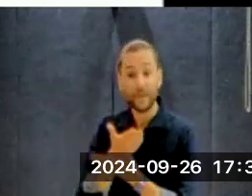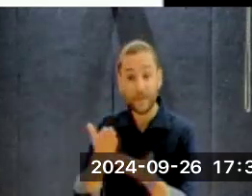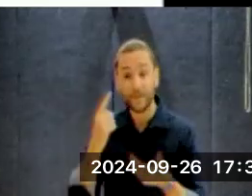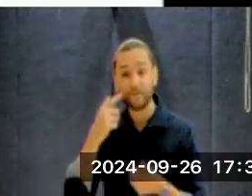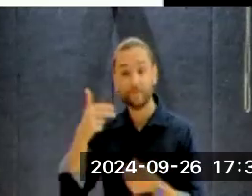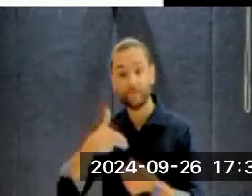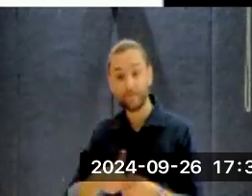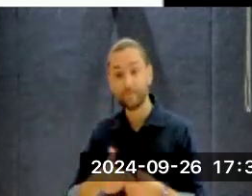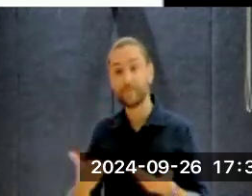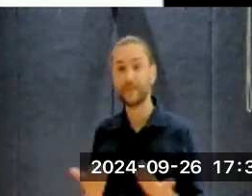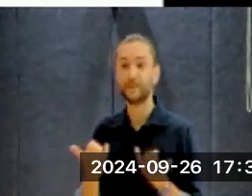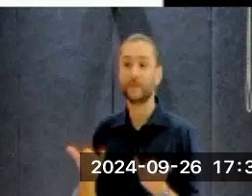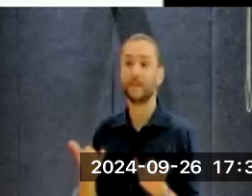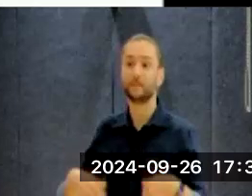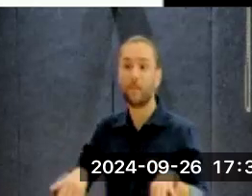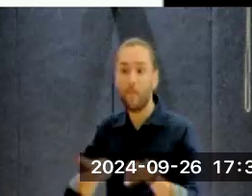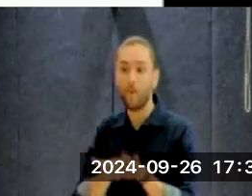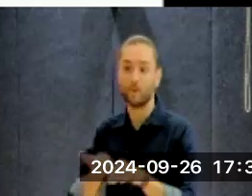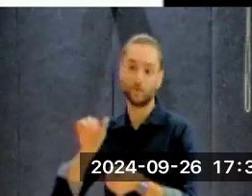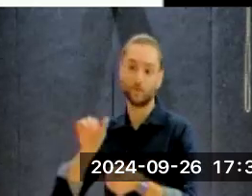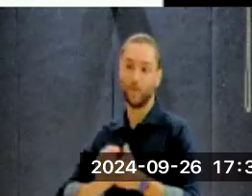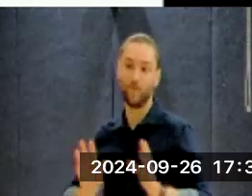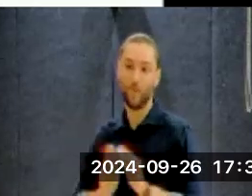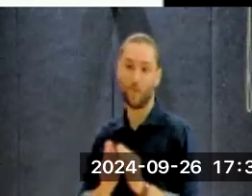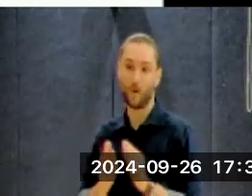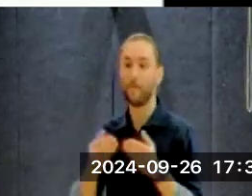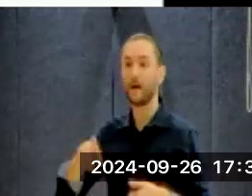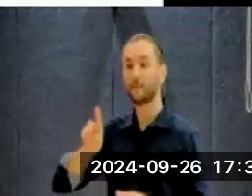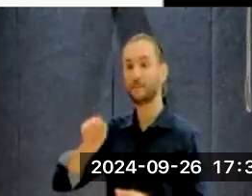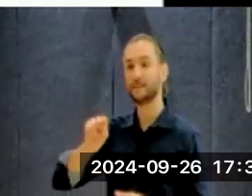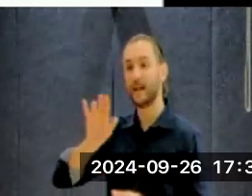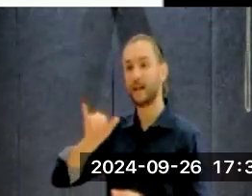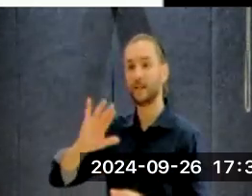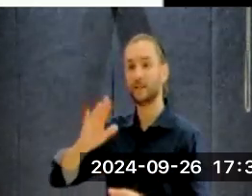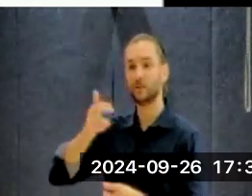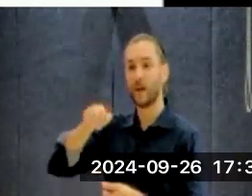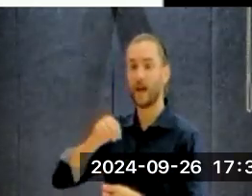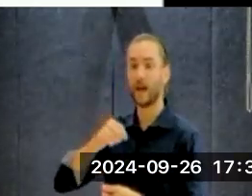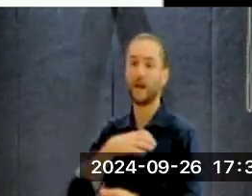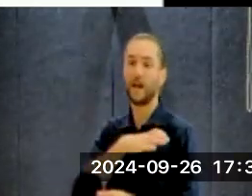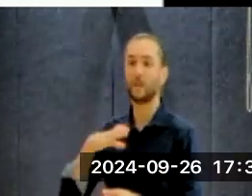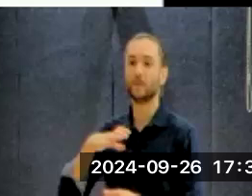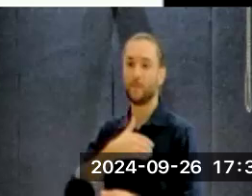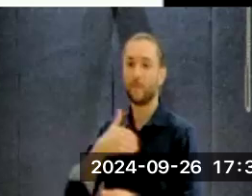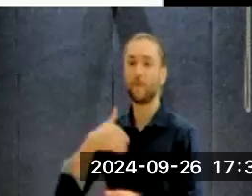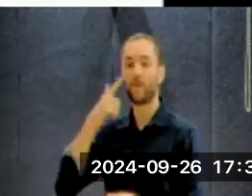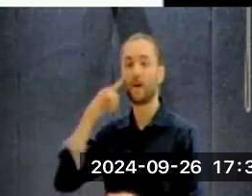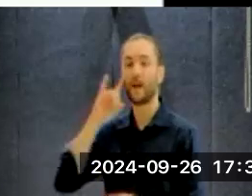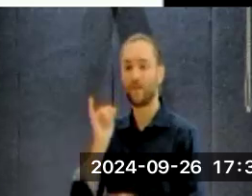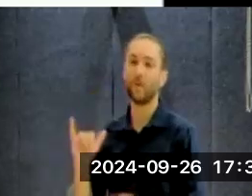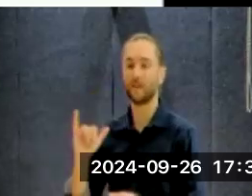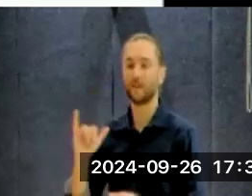today's important joint forum. My name is Denny Chan, and I am a council member of the California Civil Rights Council.